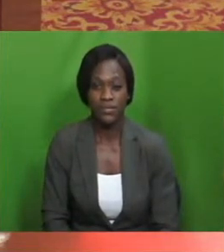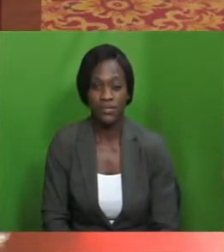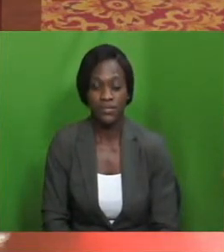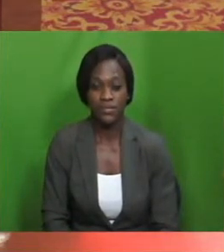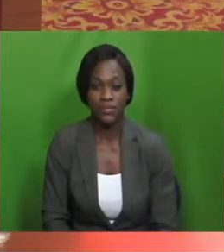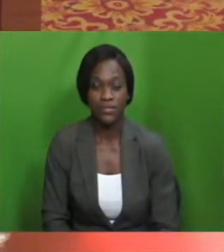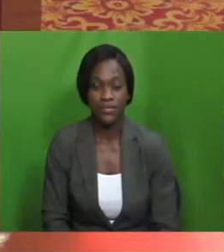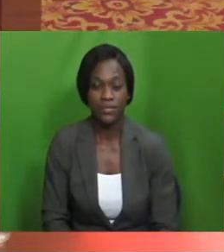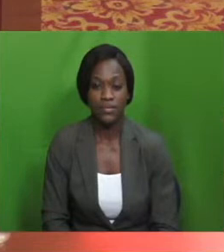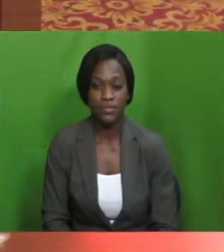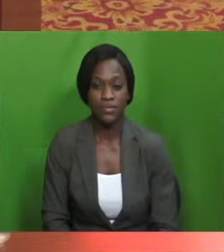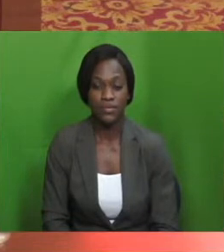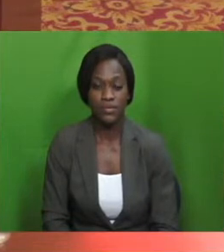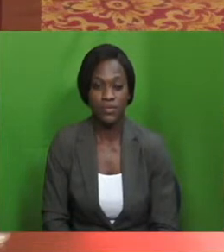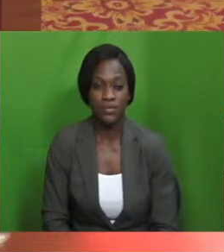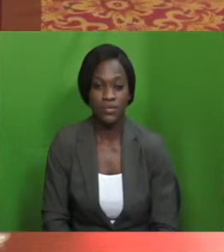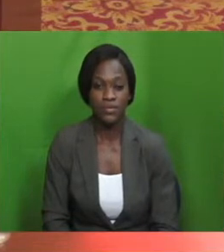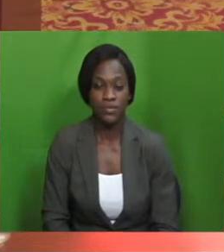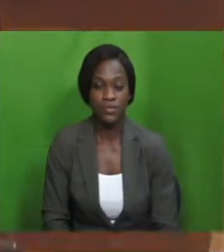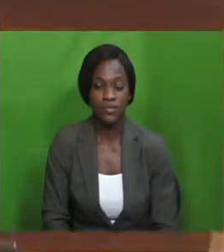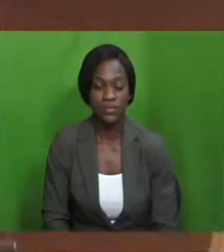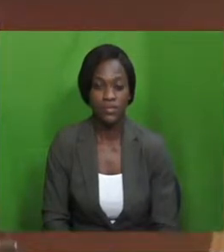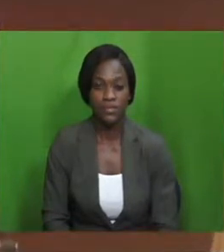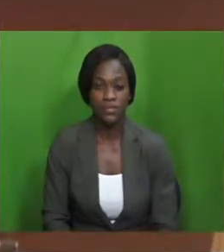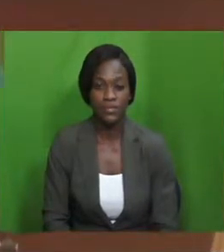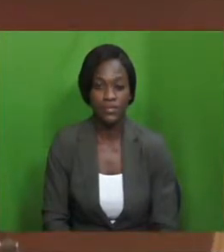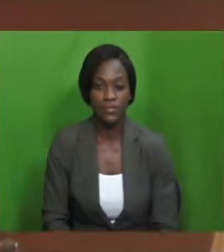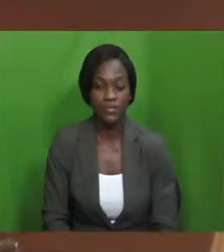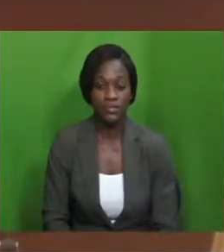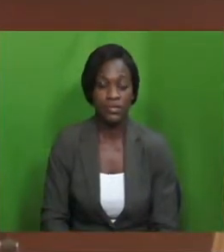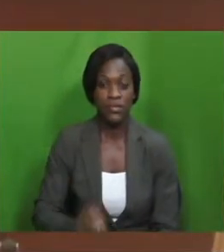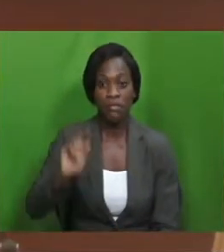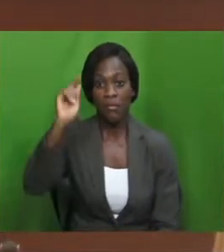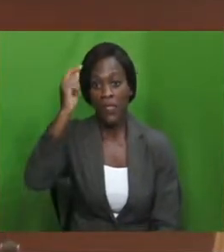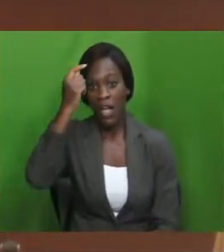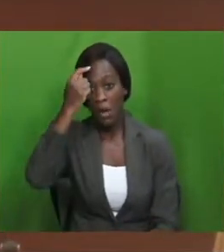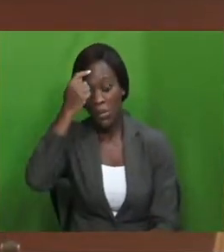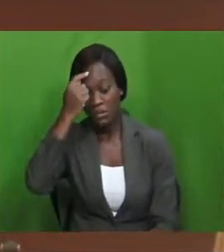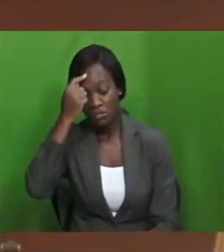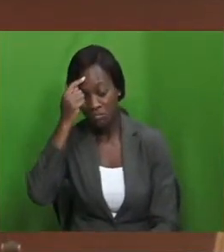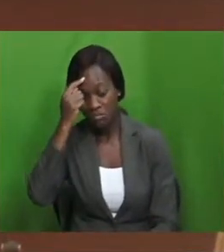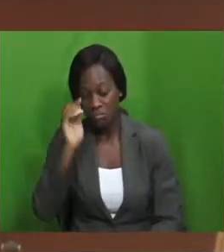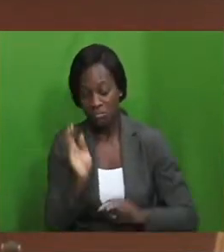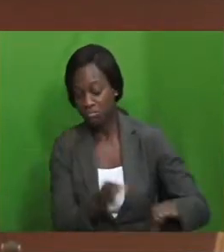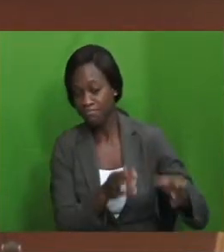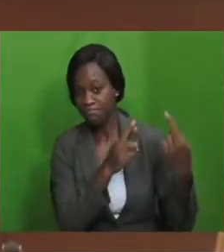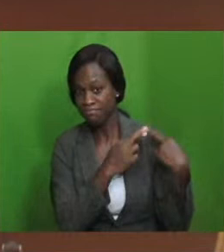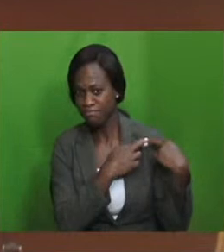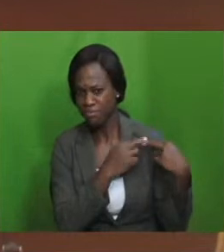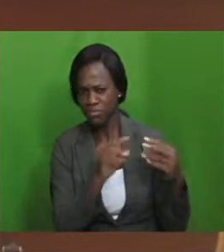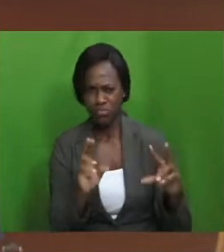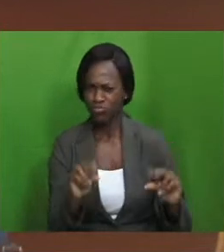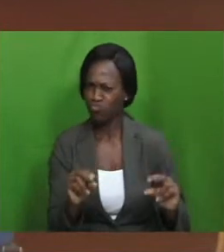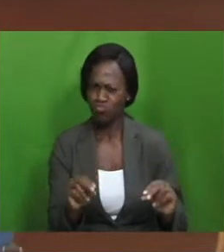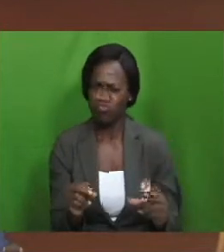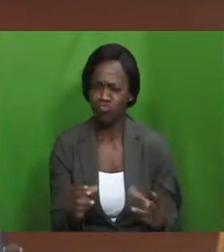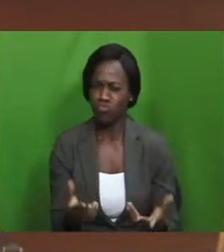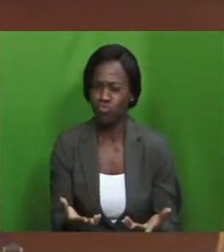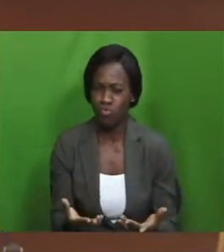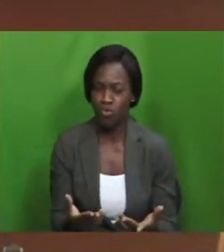Mr. Speaker, government is not shying away from responsibility of ensuring that the economy is